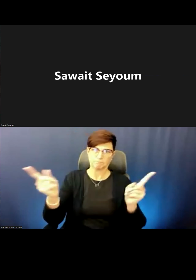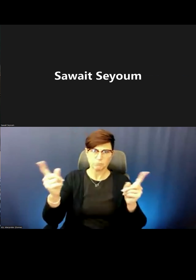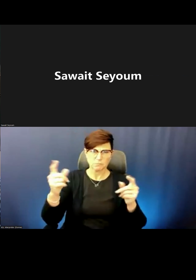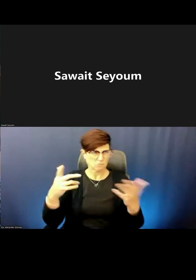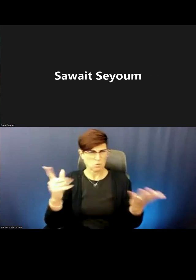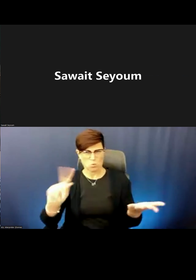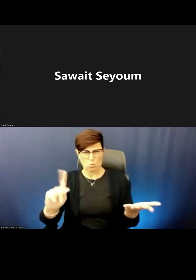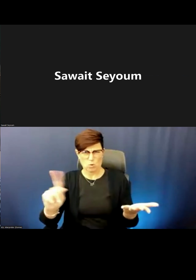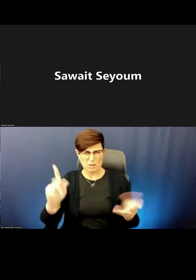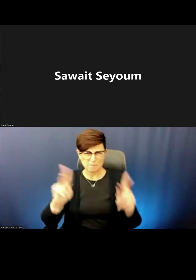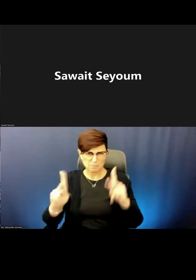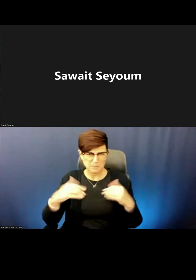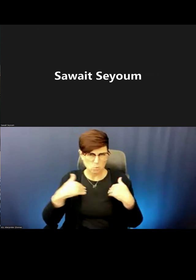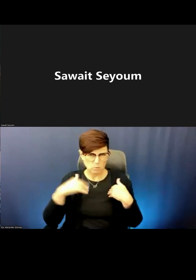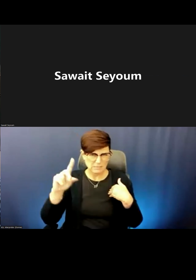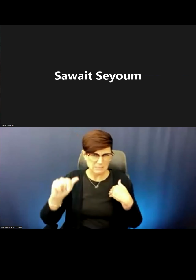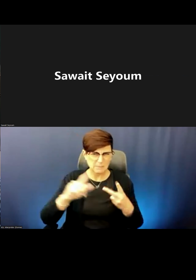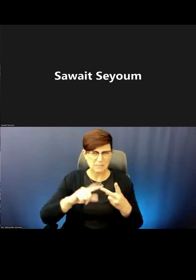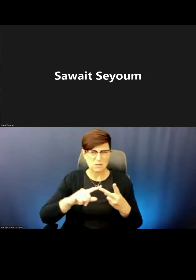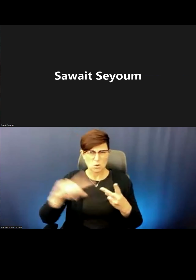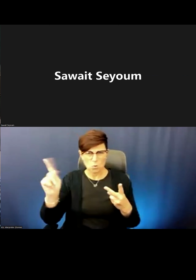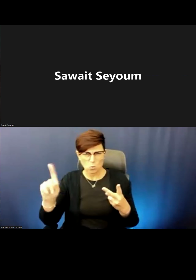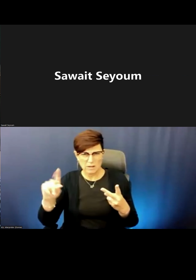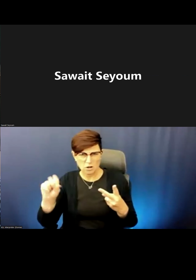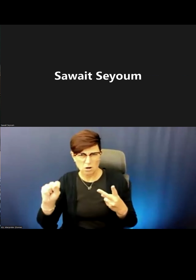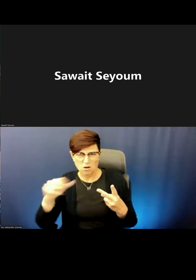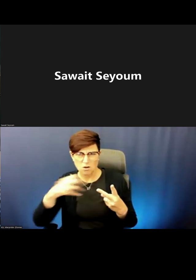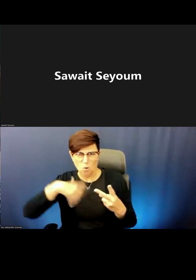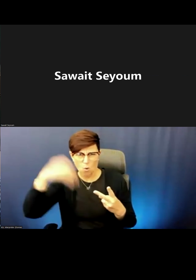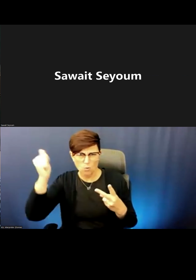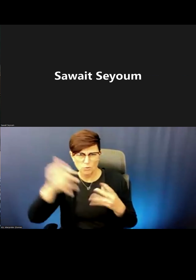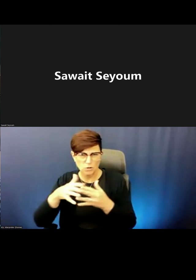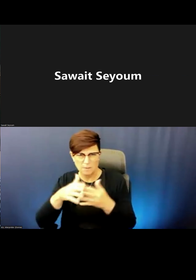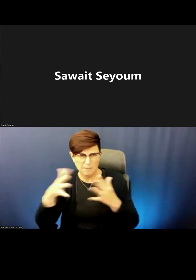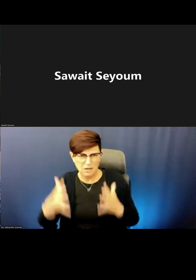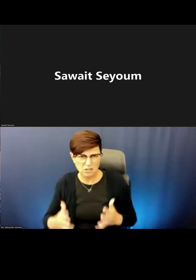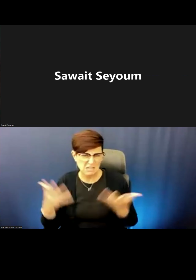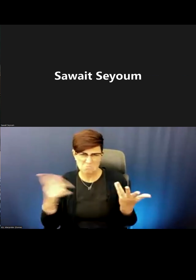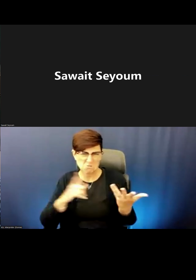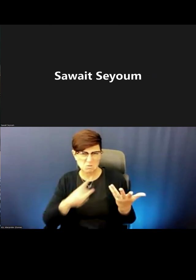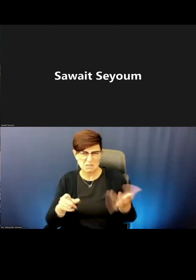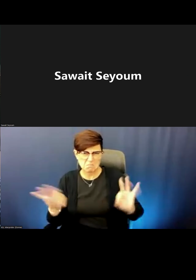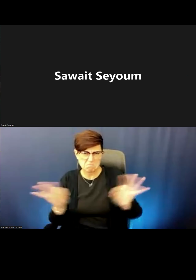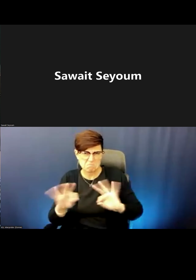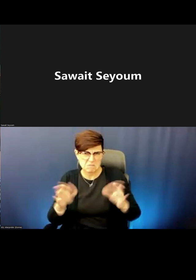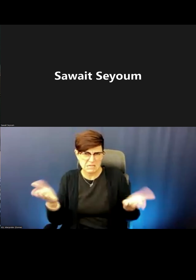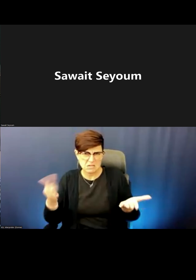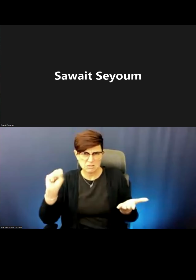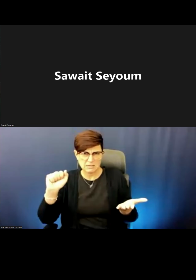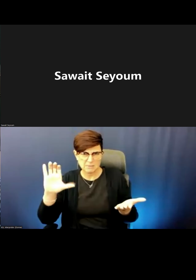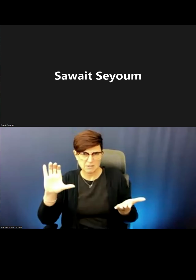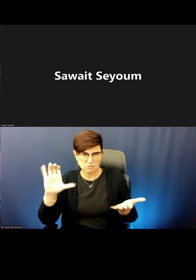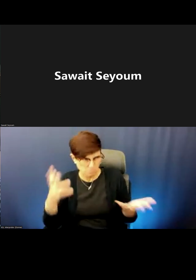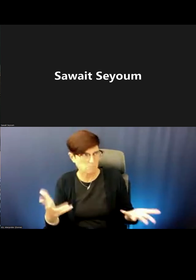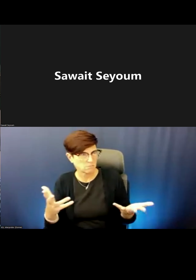in Sacramento. That was the message we got. And again, this year at the Senior Rally Day, hearing Liz Fuller say, you know, if there's a limit,